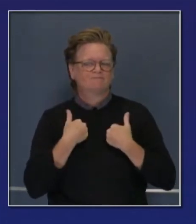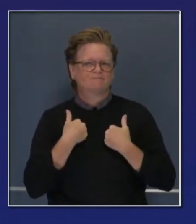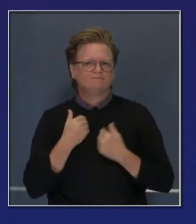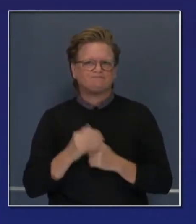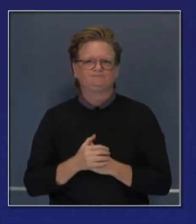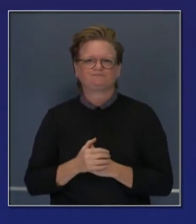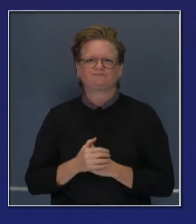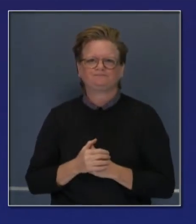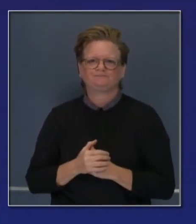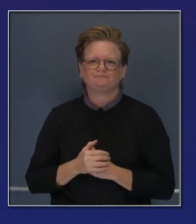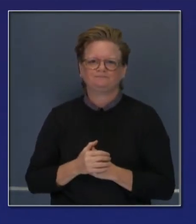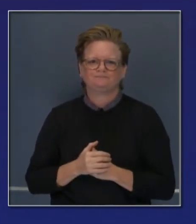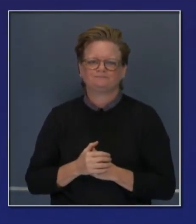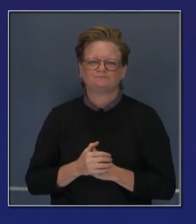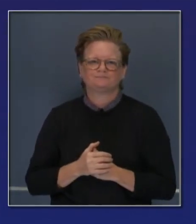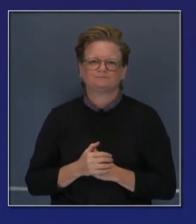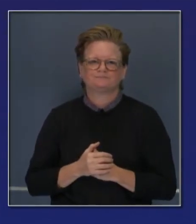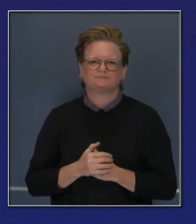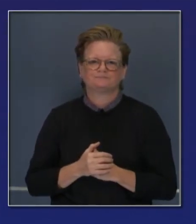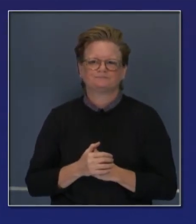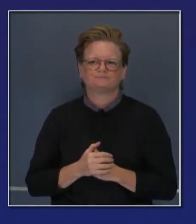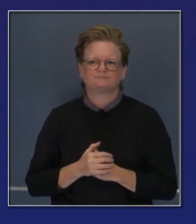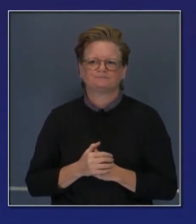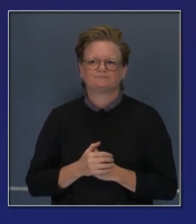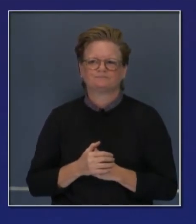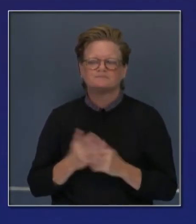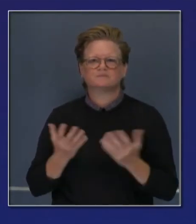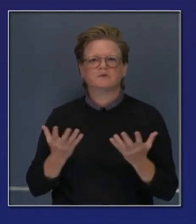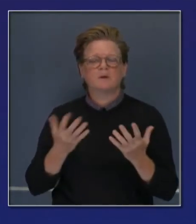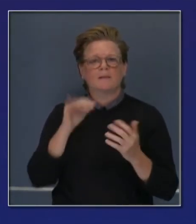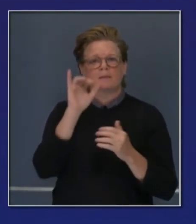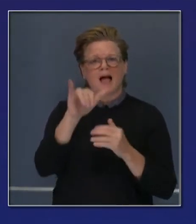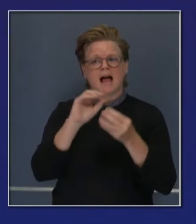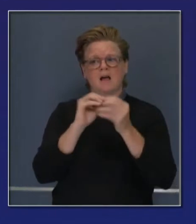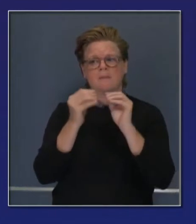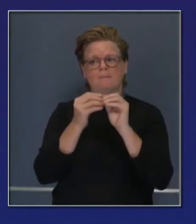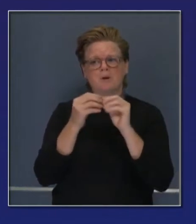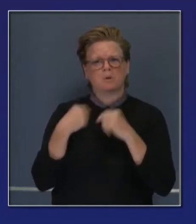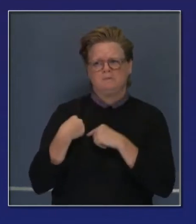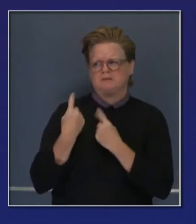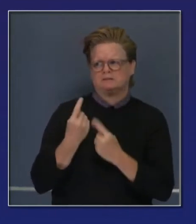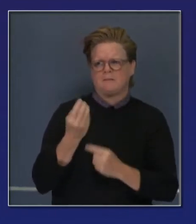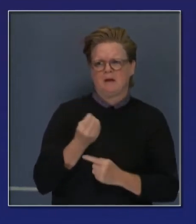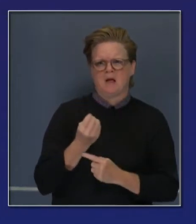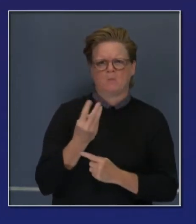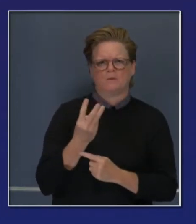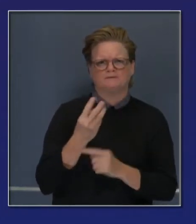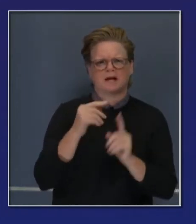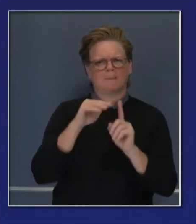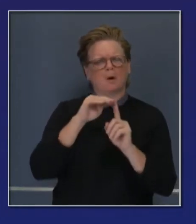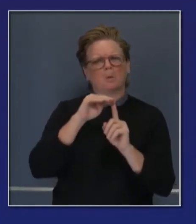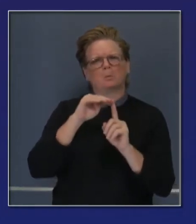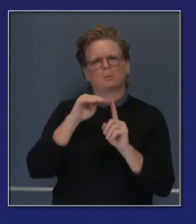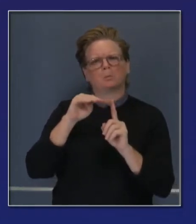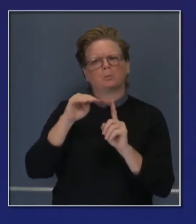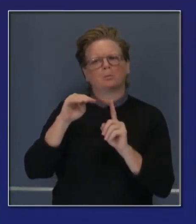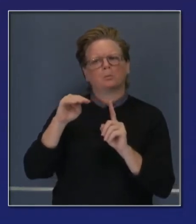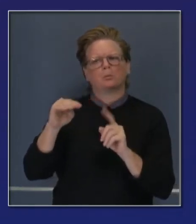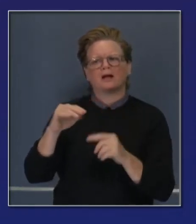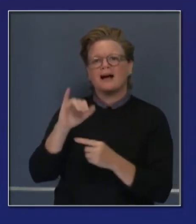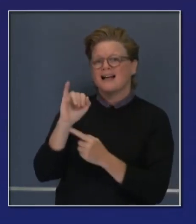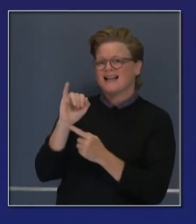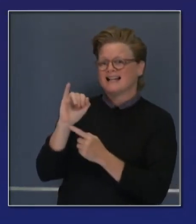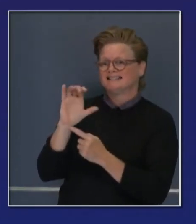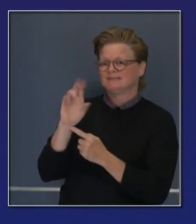about 6%. It's holding consistent where we were on Monday and Wednesday. As it relates to ICU admissions, not